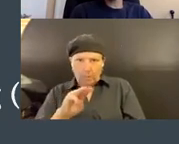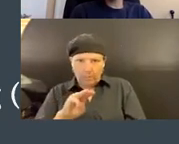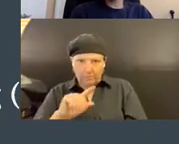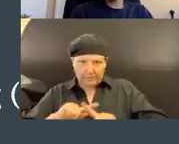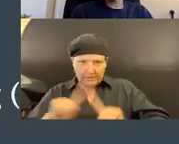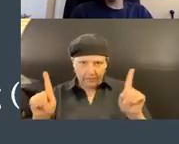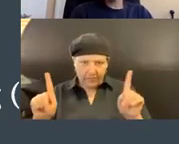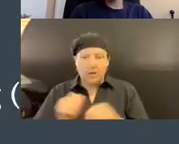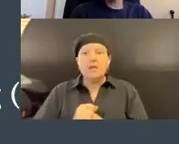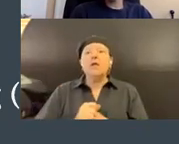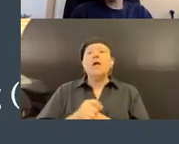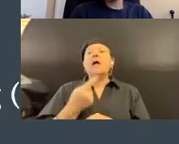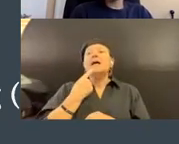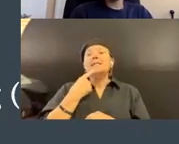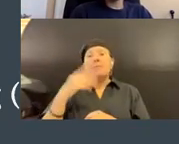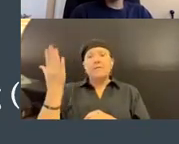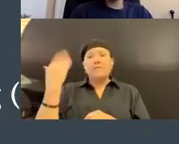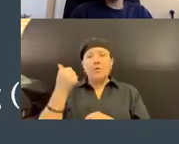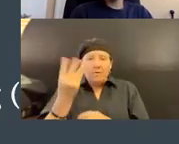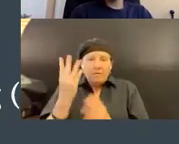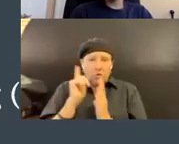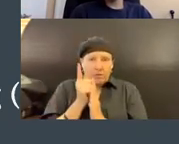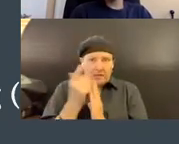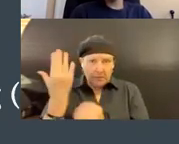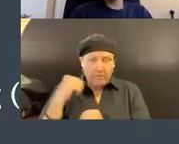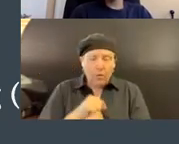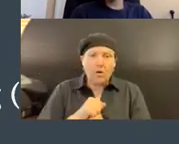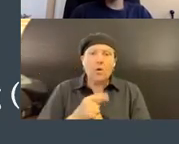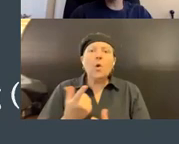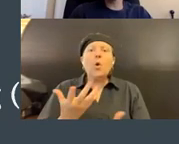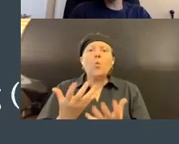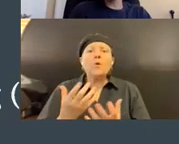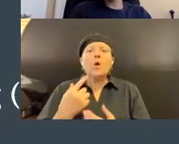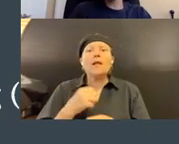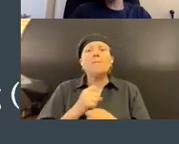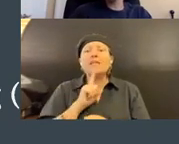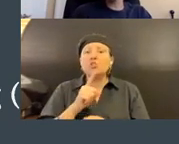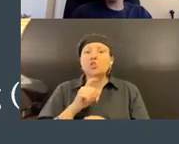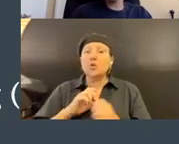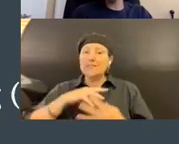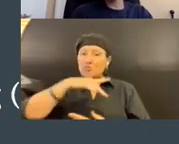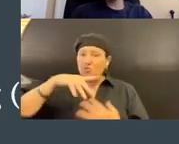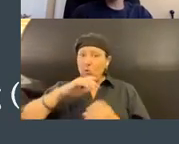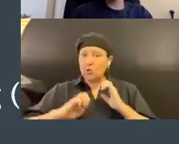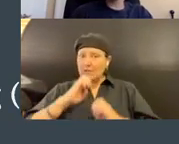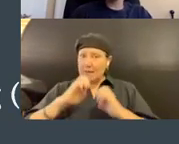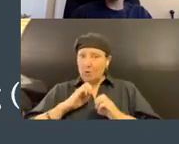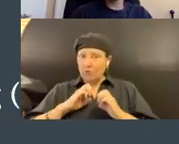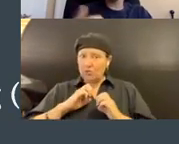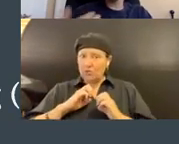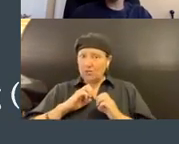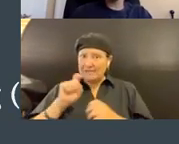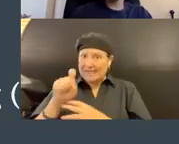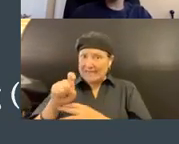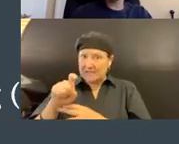As I mentioned a few minutes ago, we want to make sure that the social emotional needs of our students are being met. So there'll be a